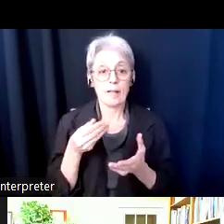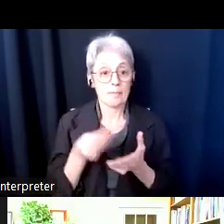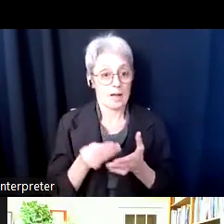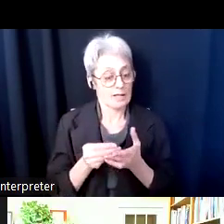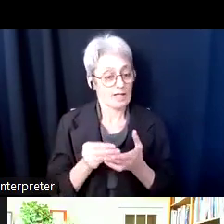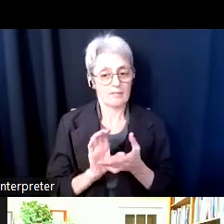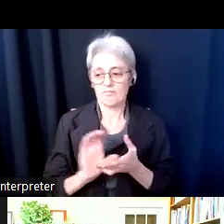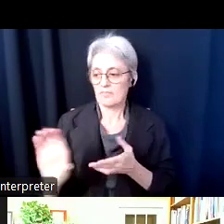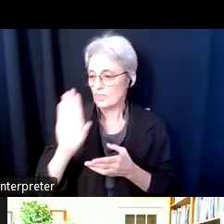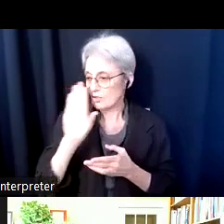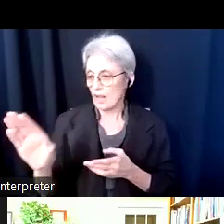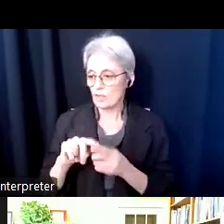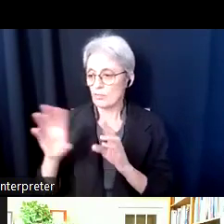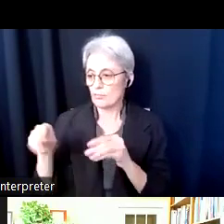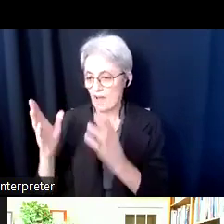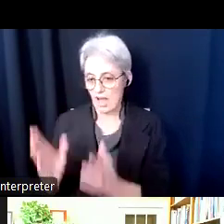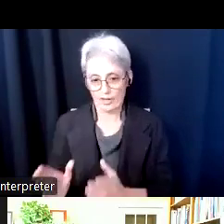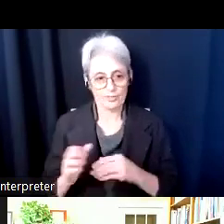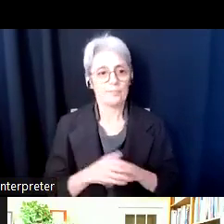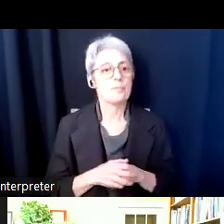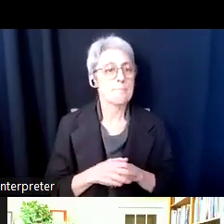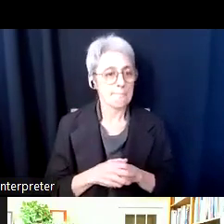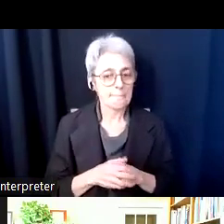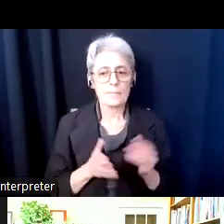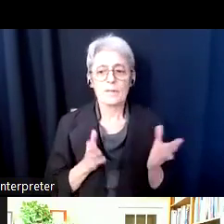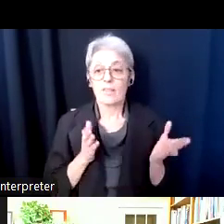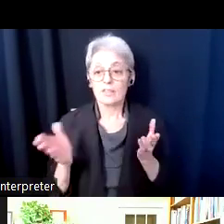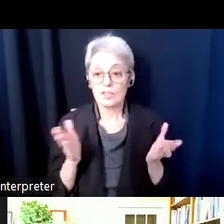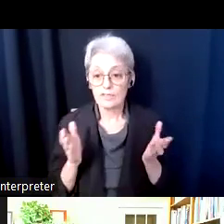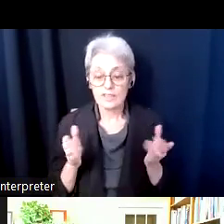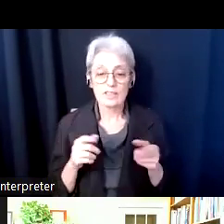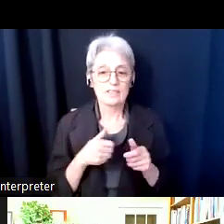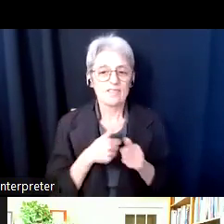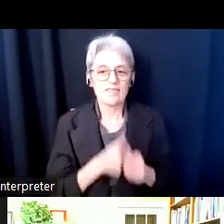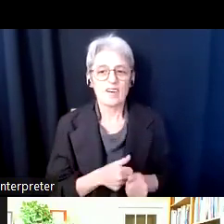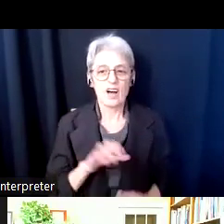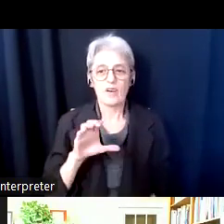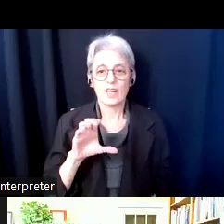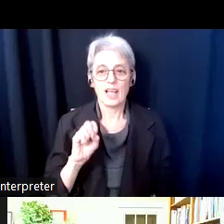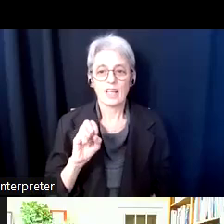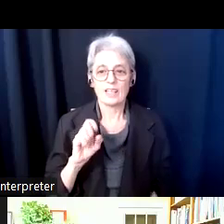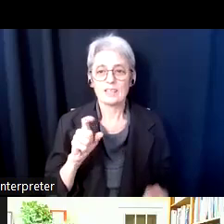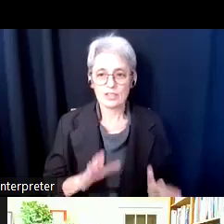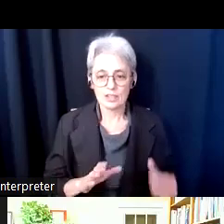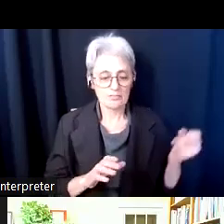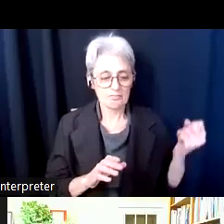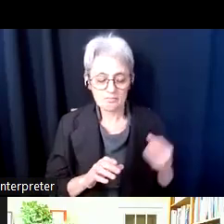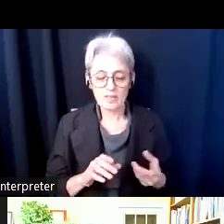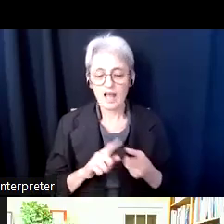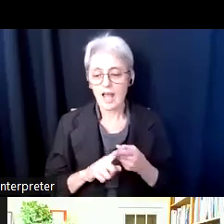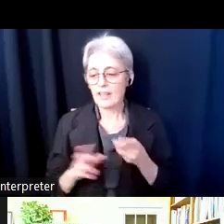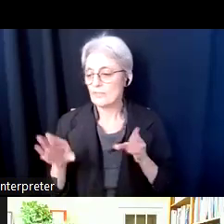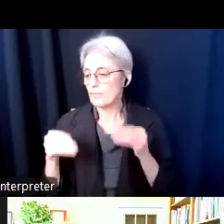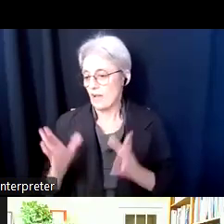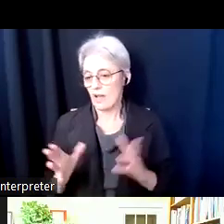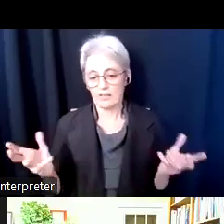provider. And the services are basically driven by the case manager and the service provider. We call that sort of